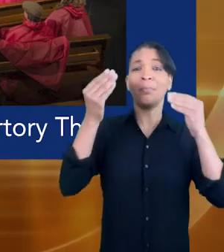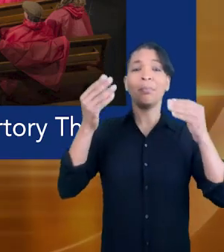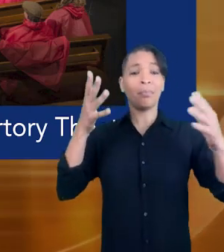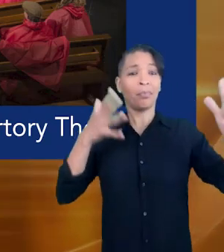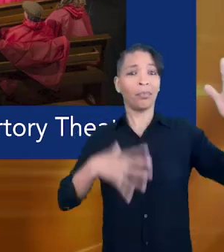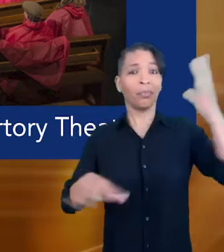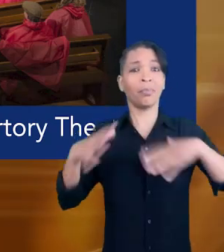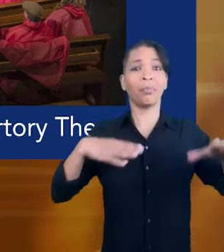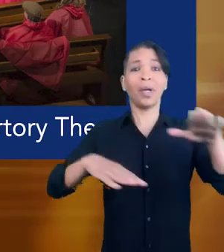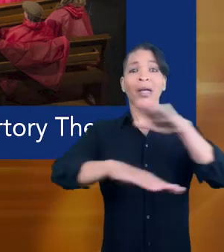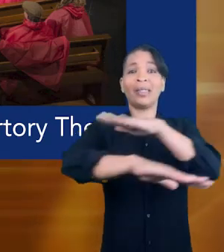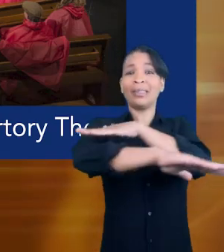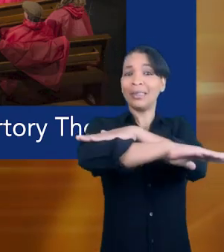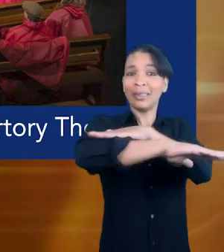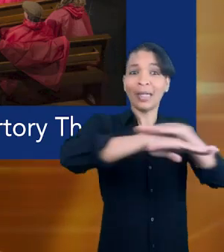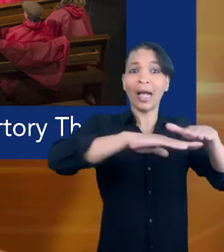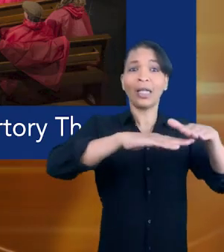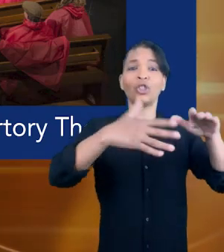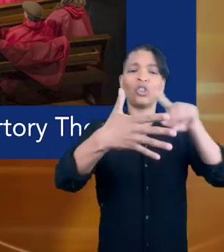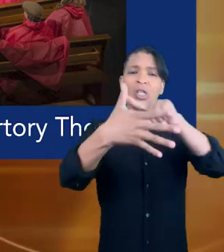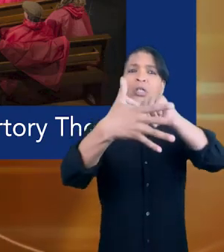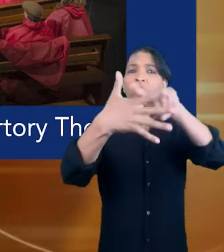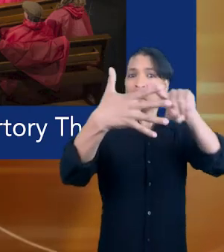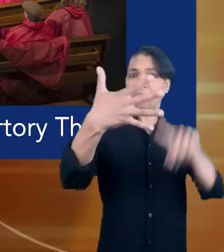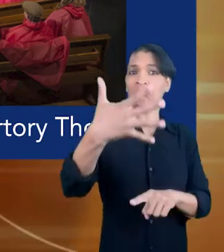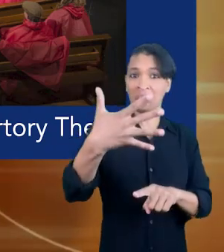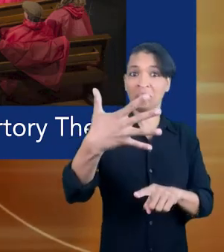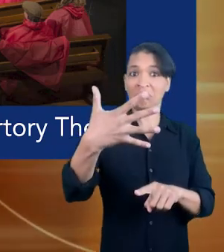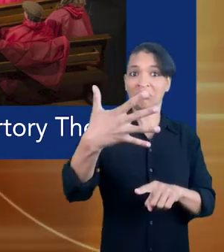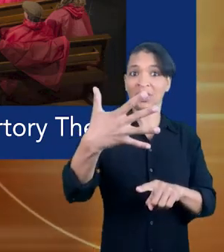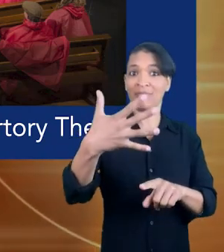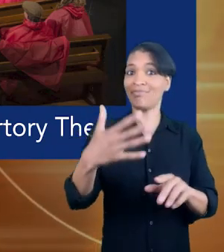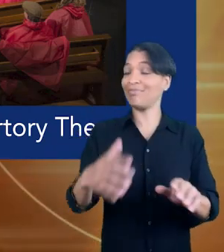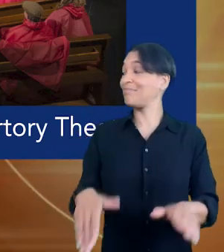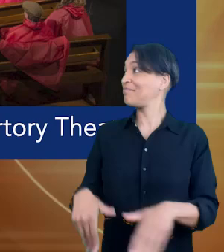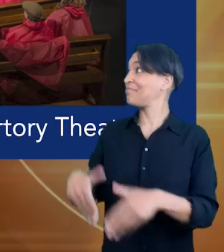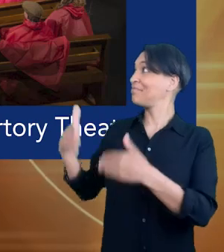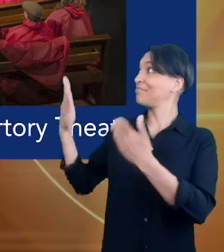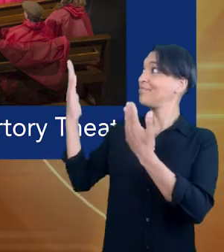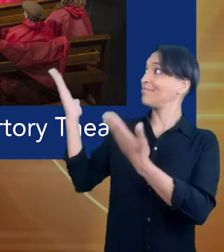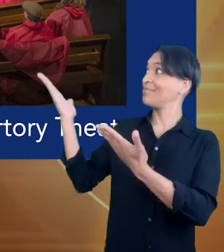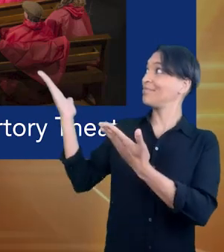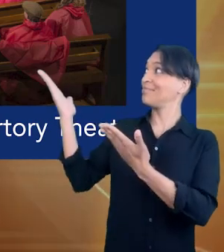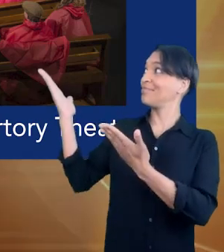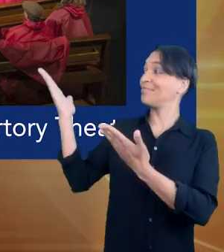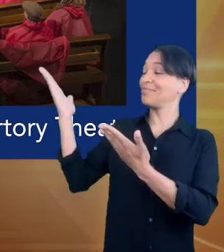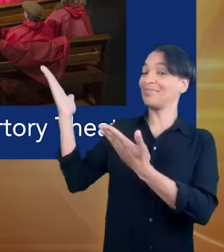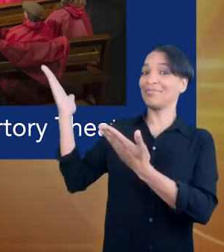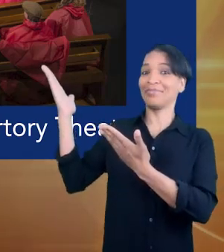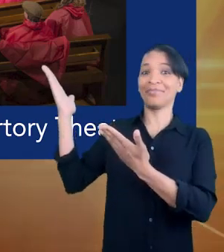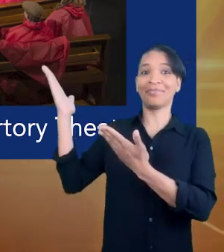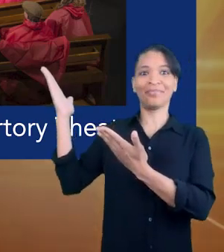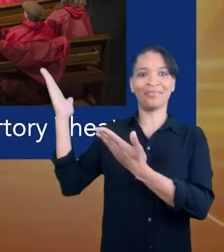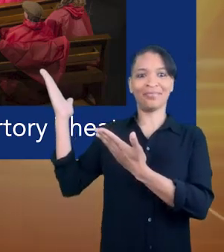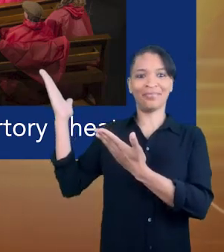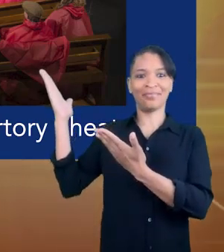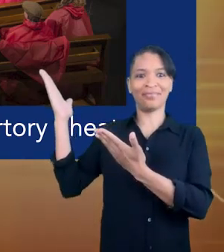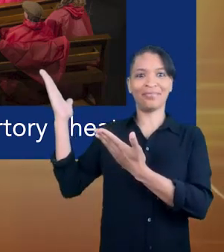Bradley King, sound design by Hidenori Nakajo, puppet design by Eric F.